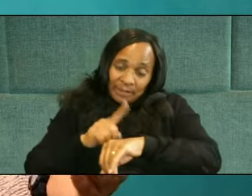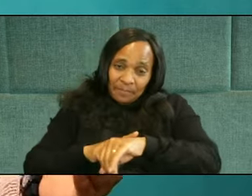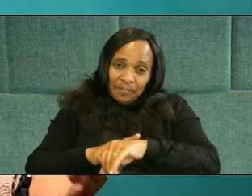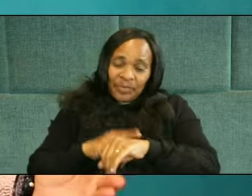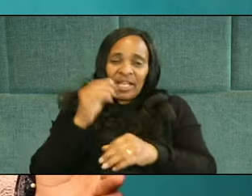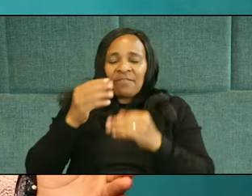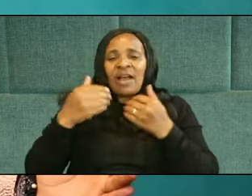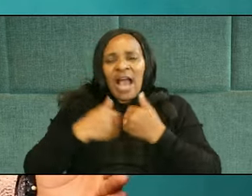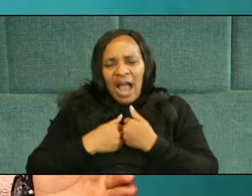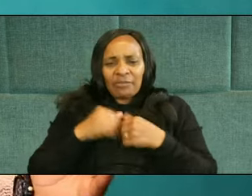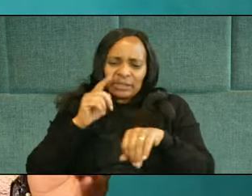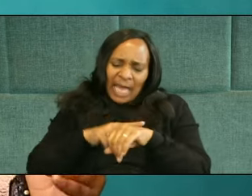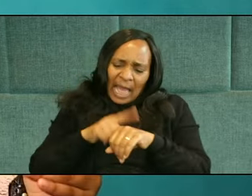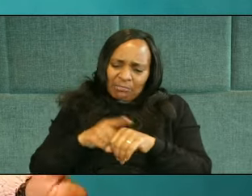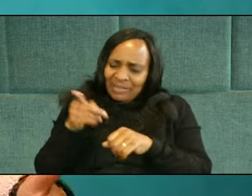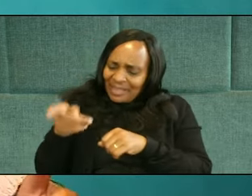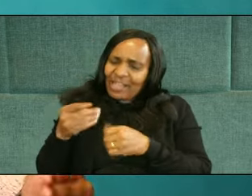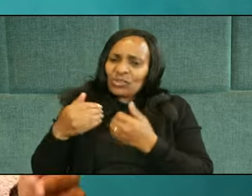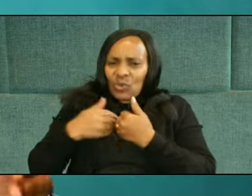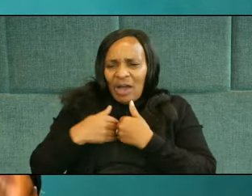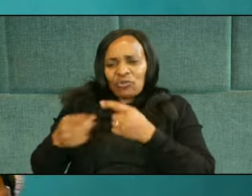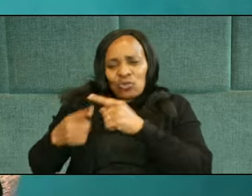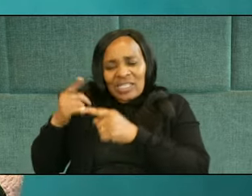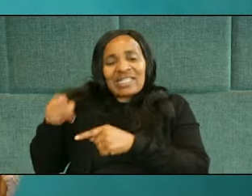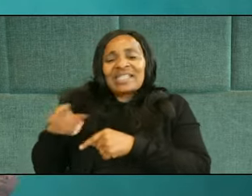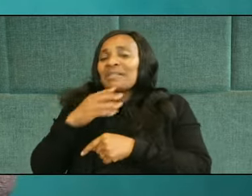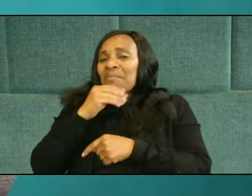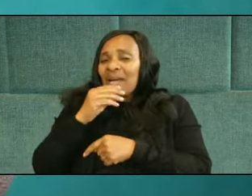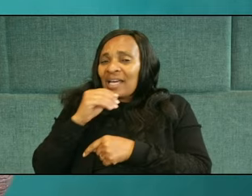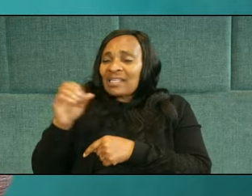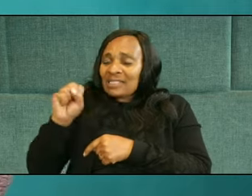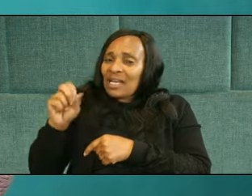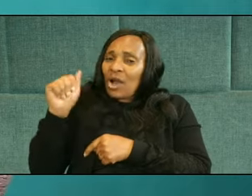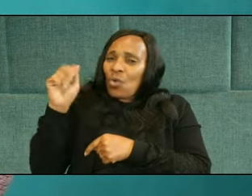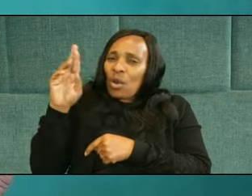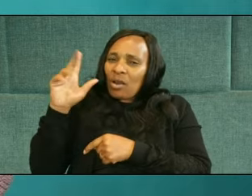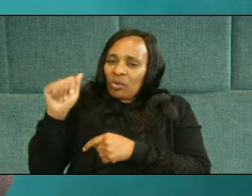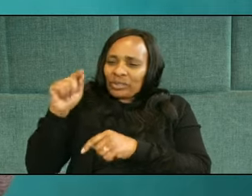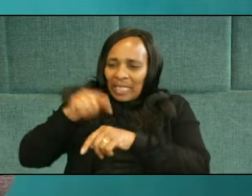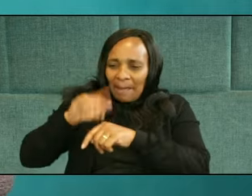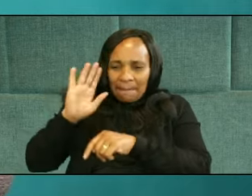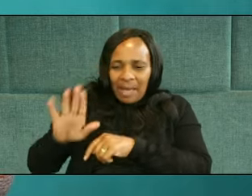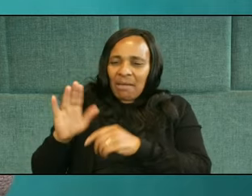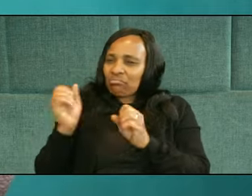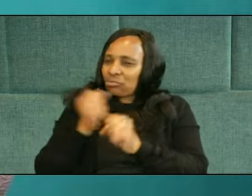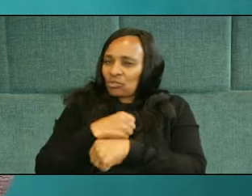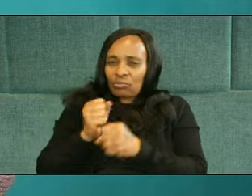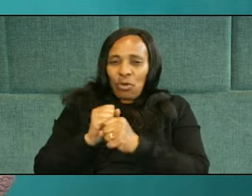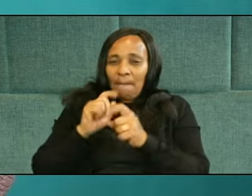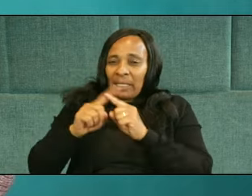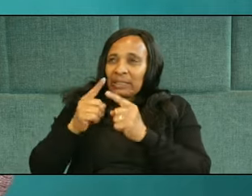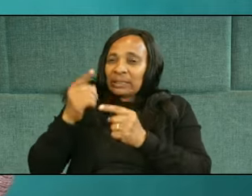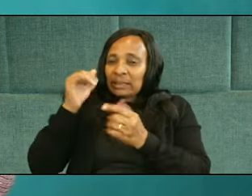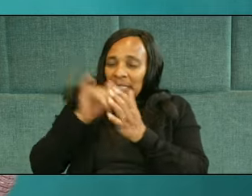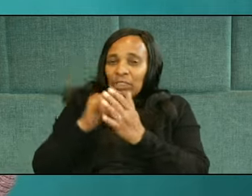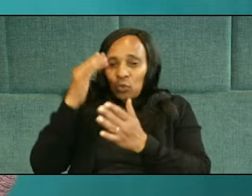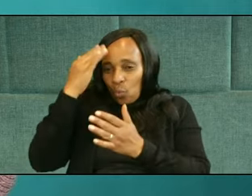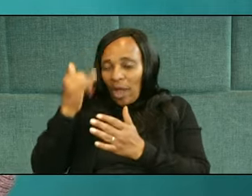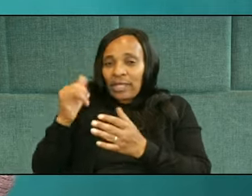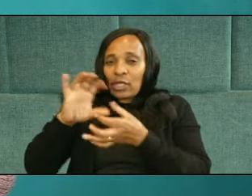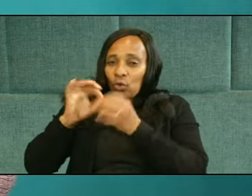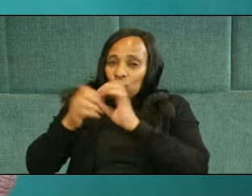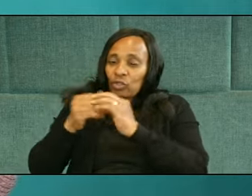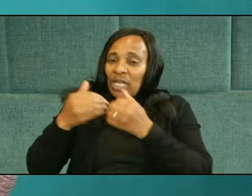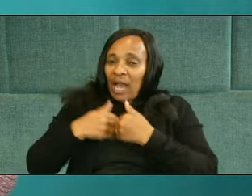had the chance to kill Saul, he didn't, because he knew it was not yet his time. That's because of the connection he had with God. And the second thing